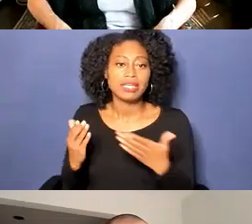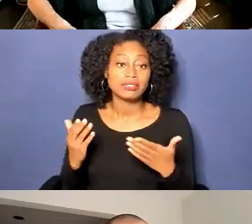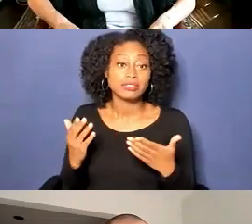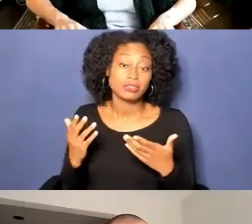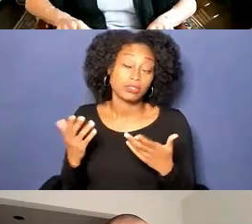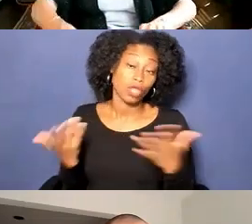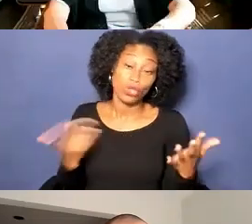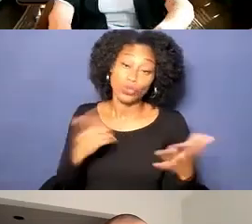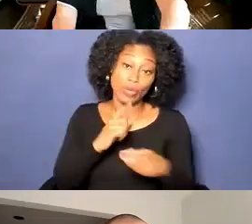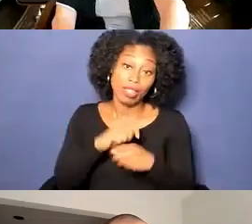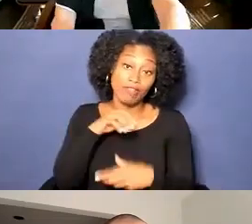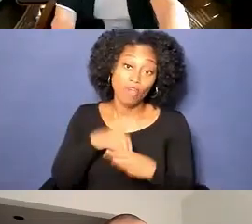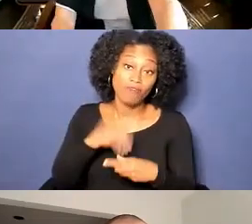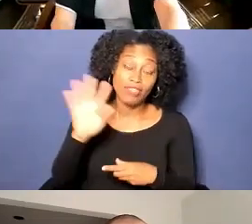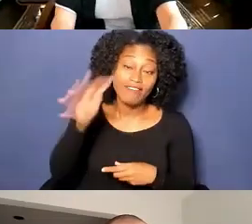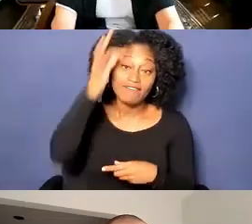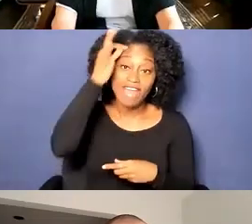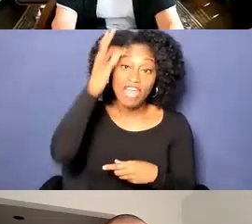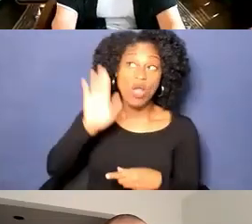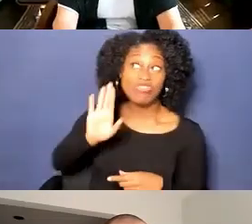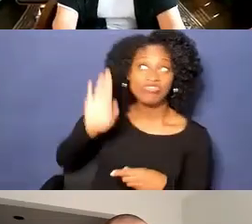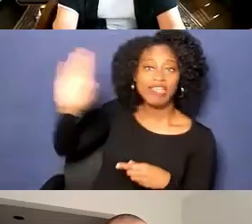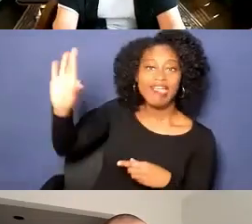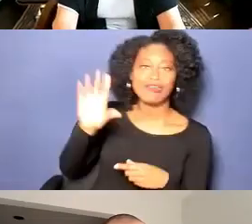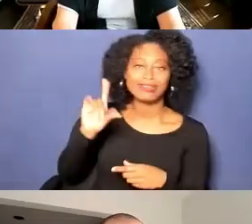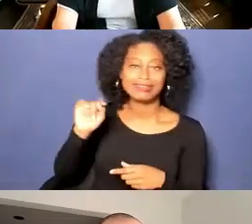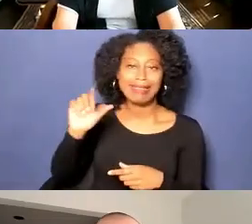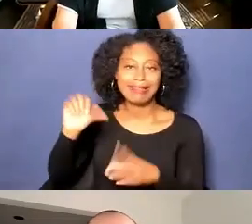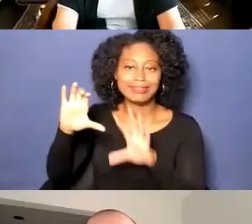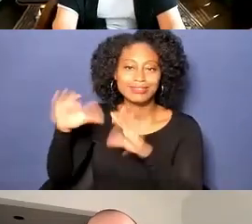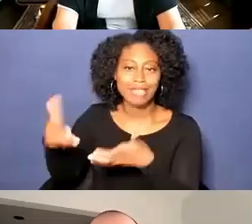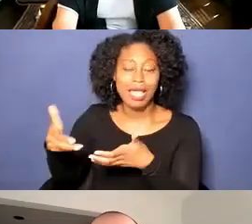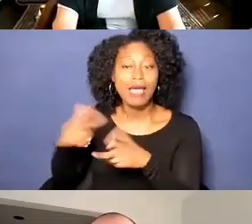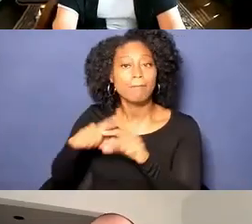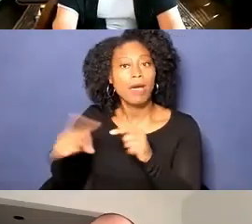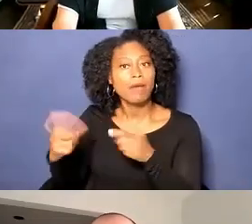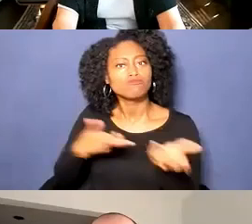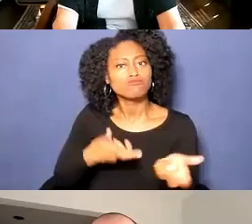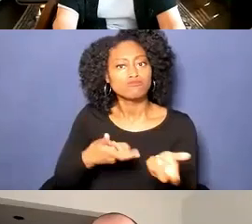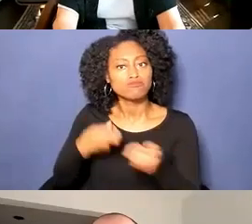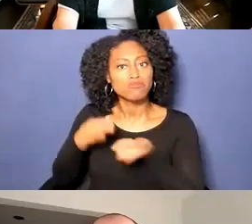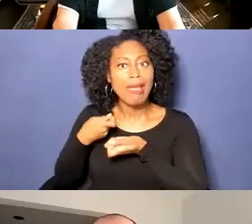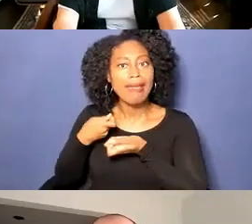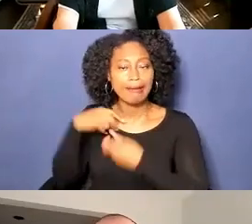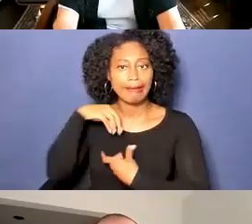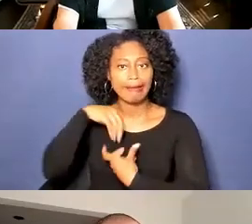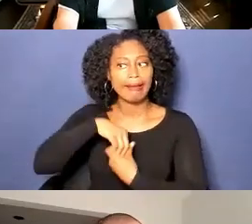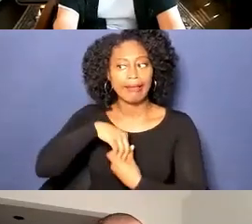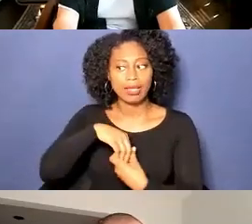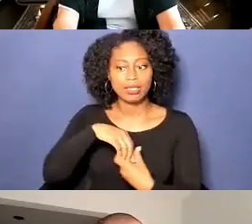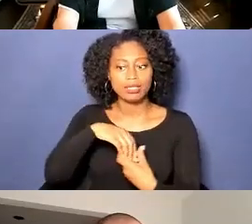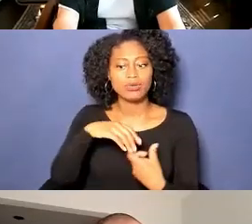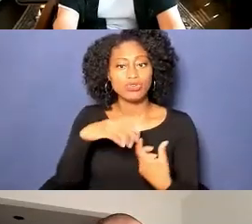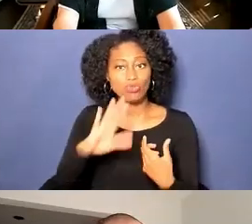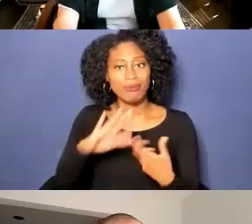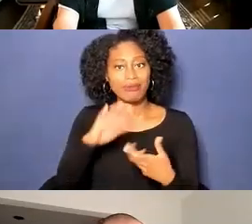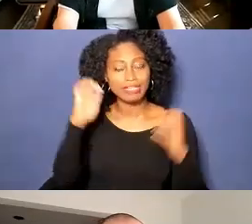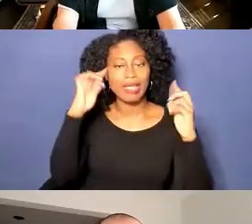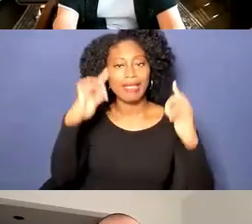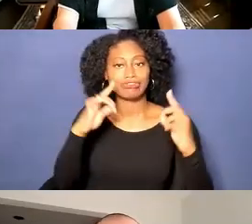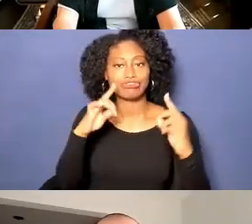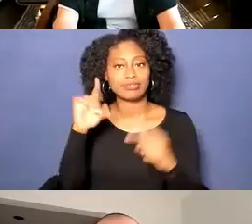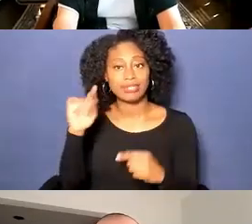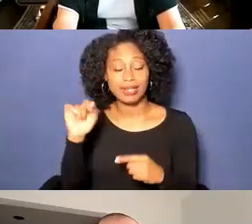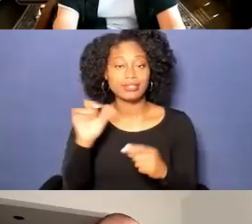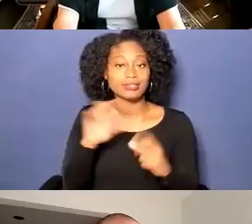of the federal data sets, but you want to bring those into the kinds of education data sets that we